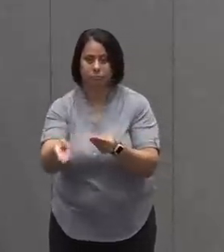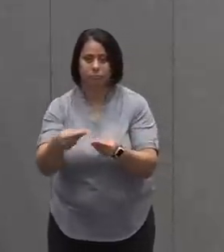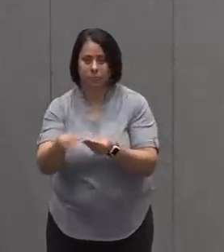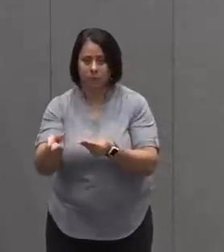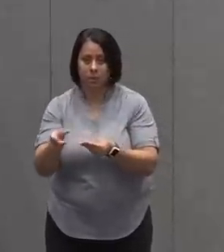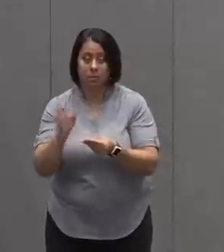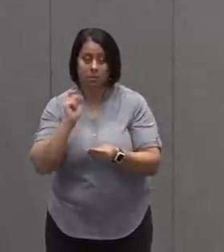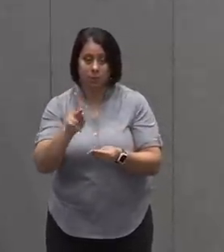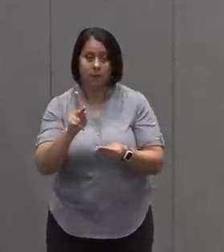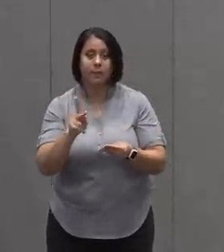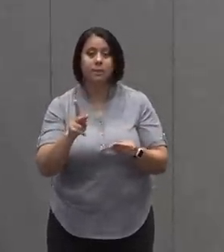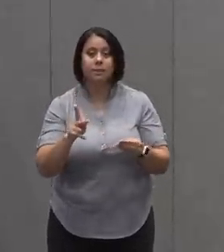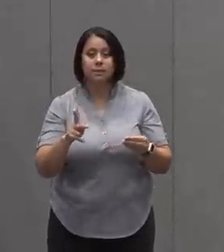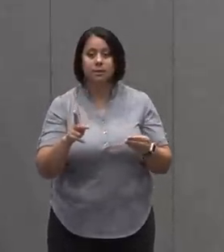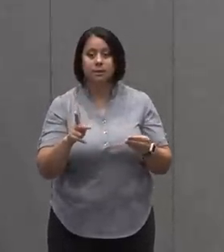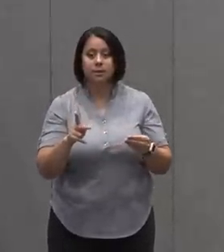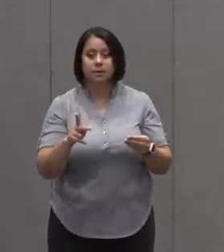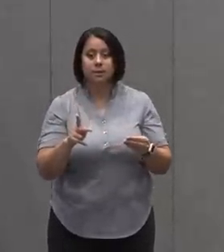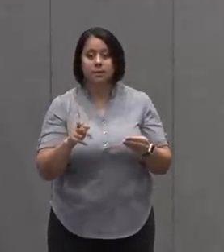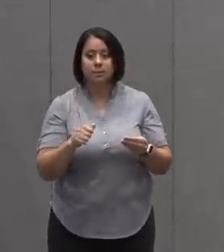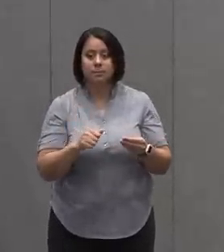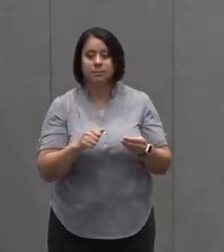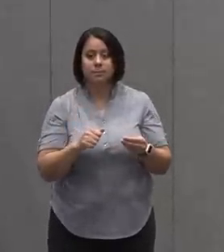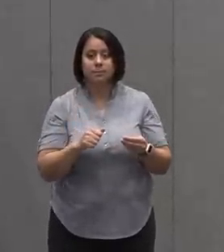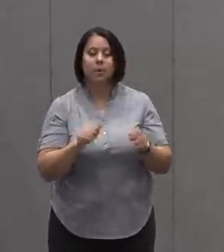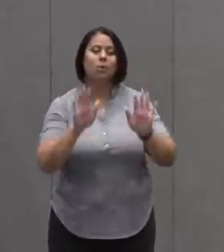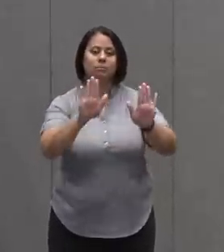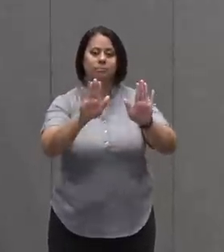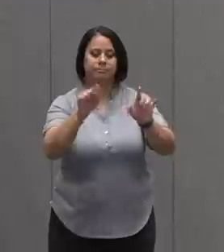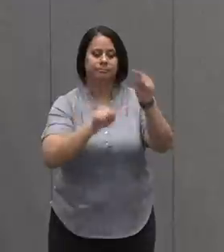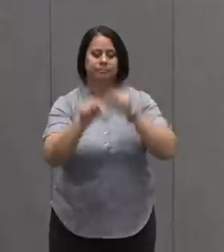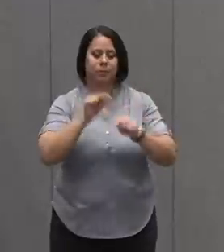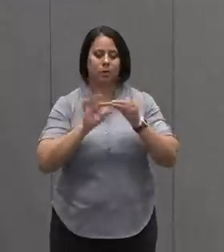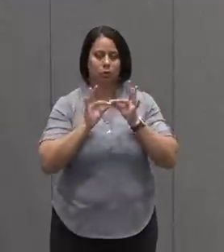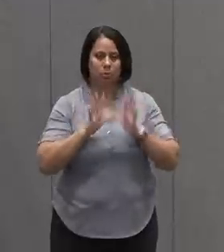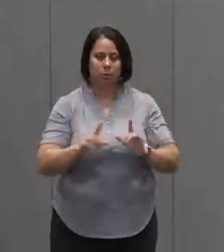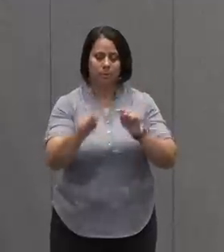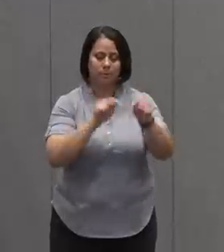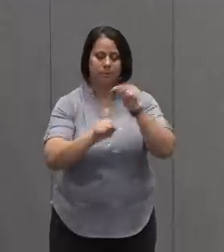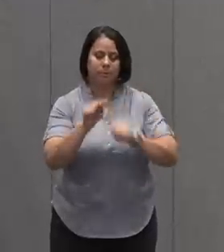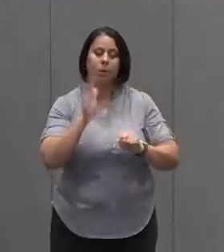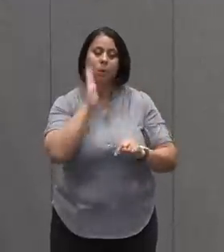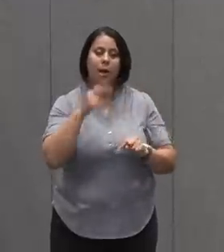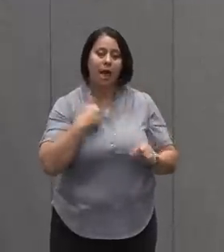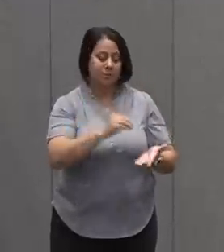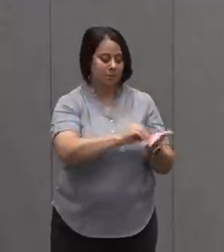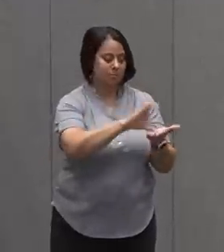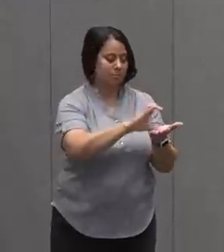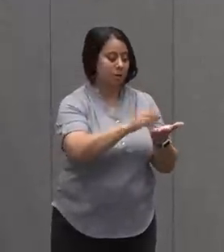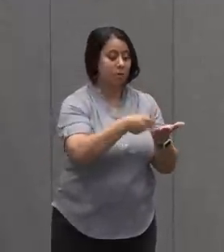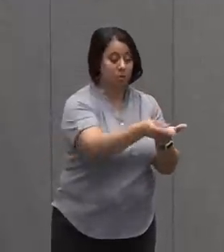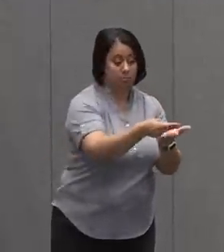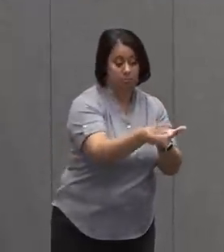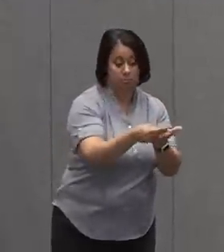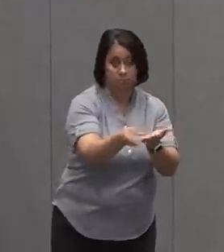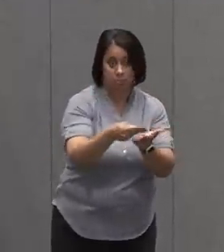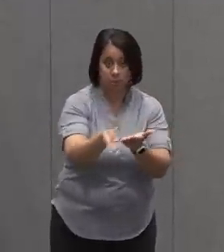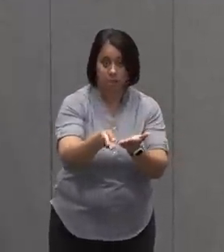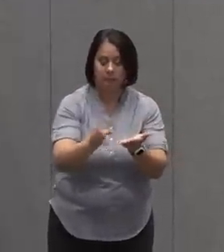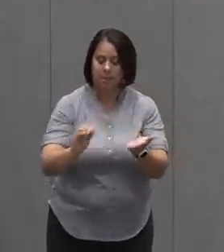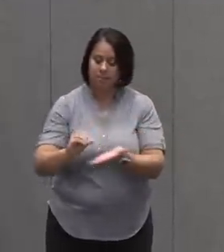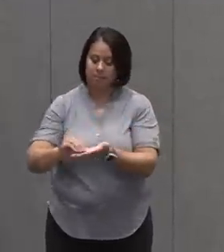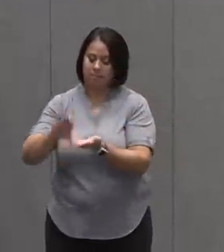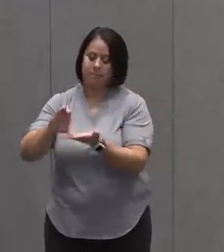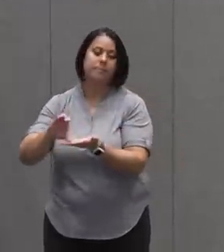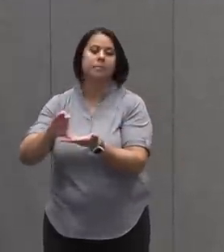pile that's going to be able to decide who won that particular round with the smallest or the largest. Okay, so this one is